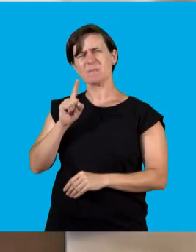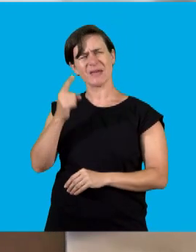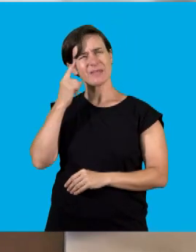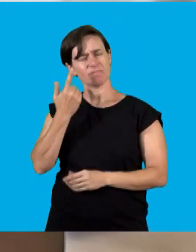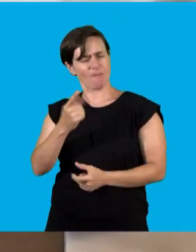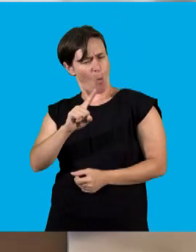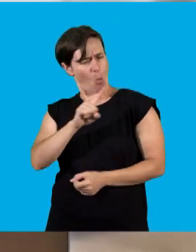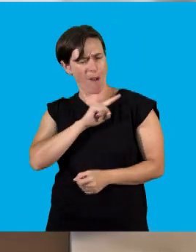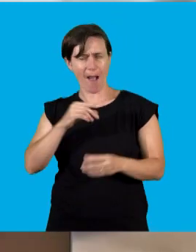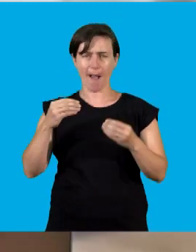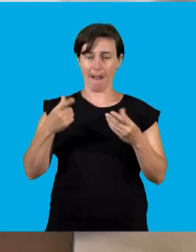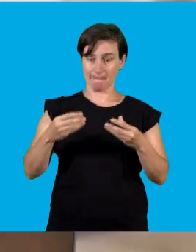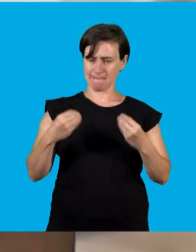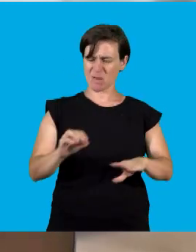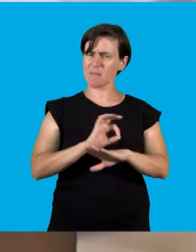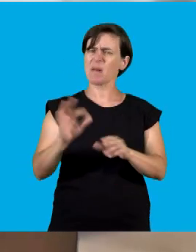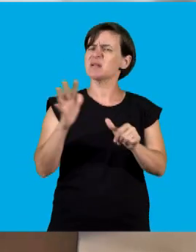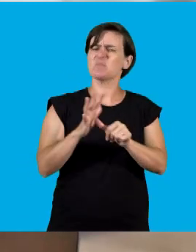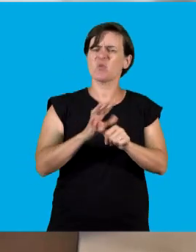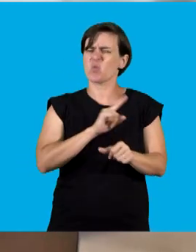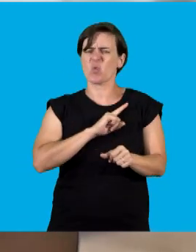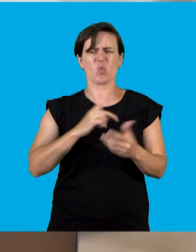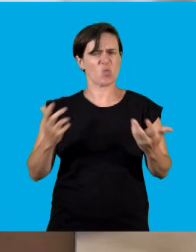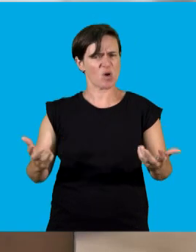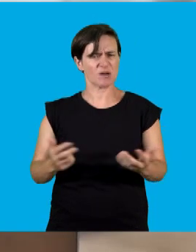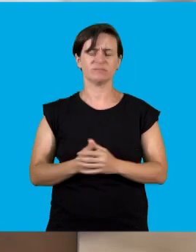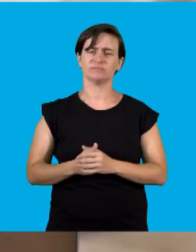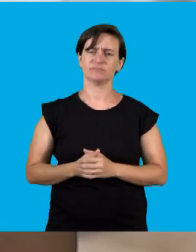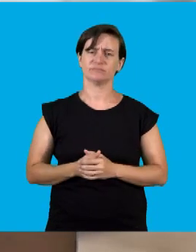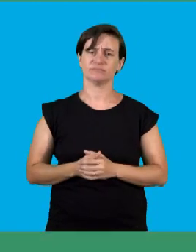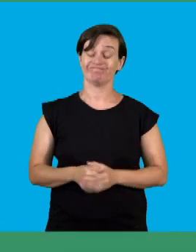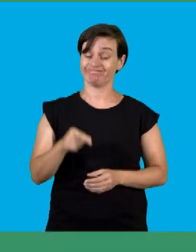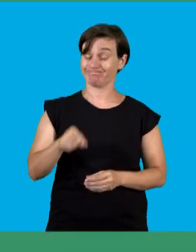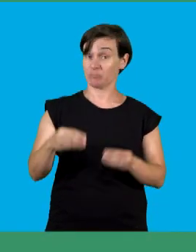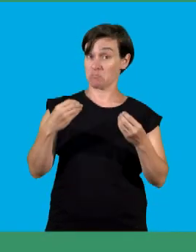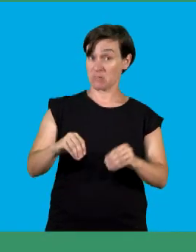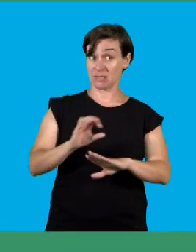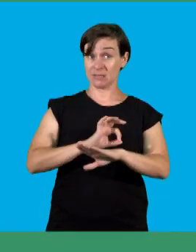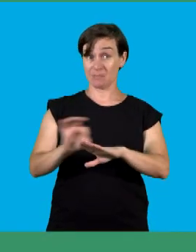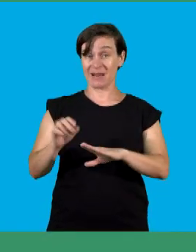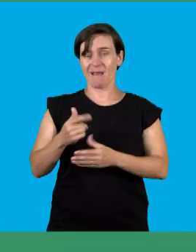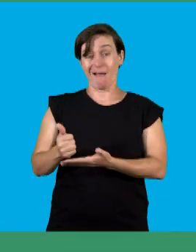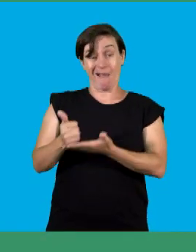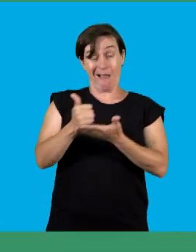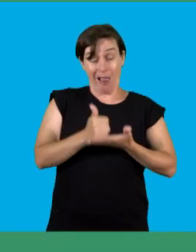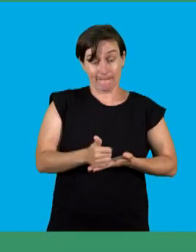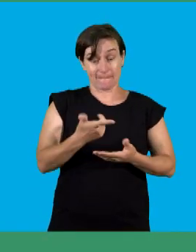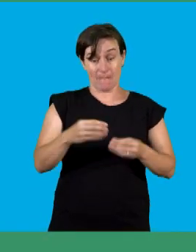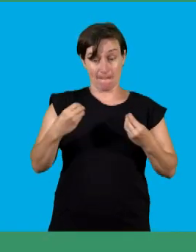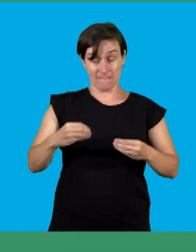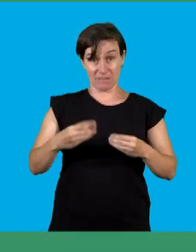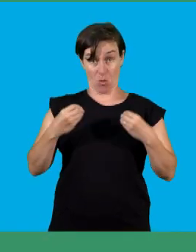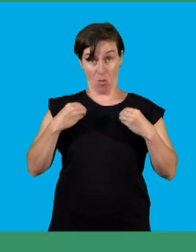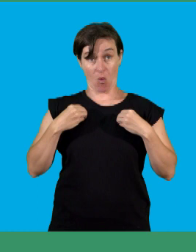why is a business plan important? Right. So it says here, a business plan helps entrepreneurs to